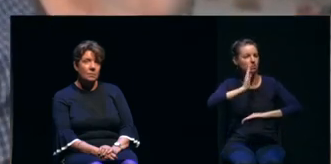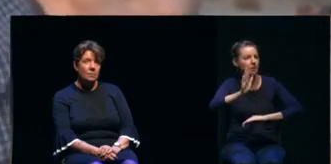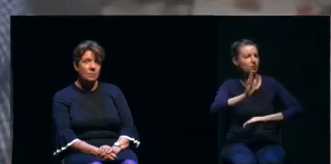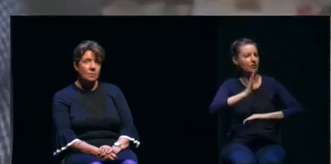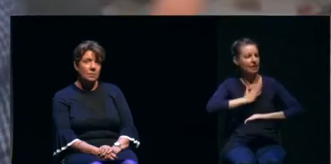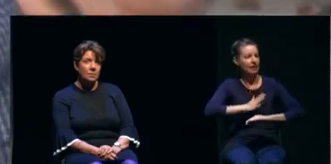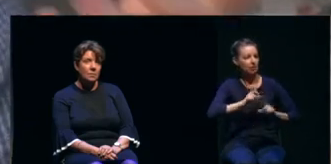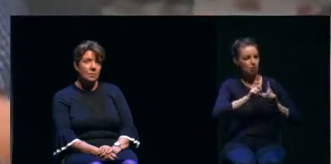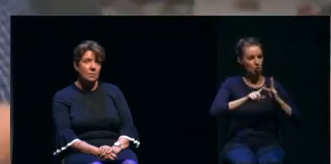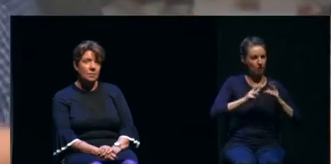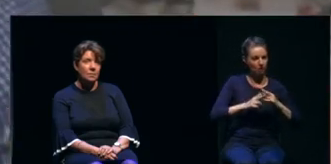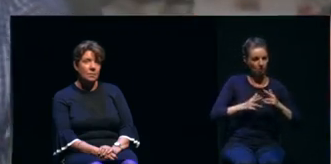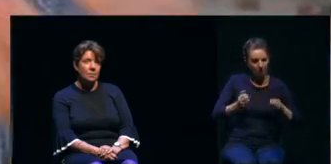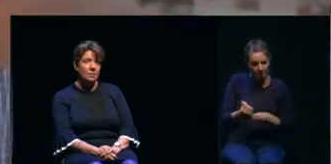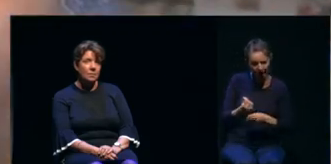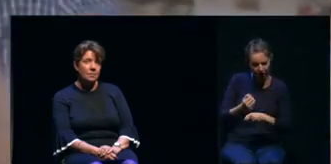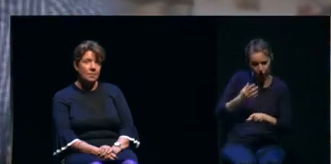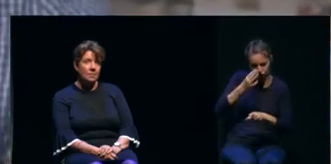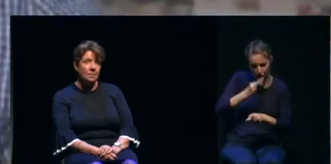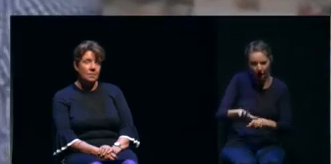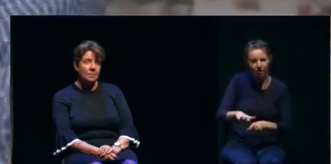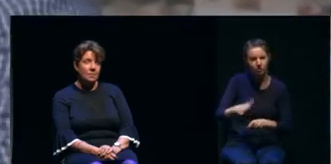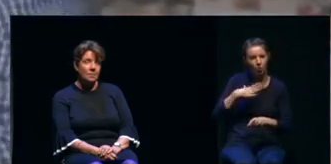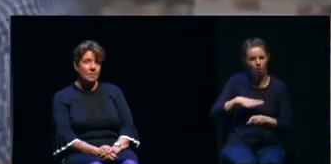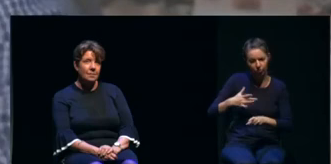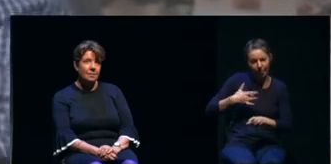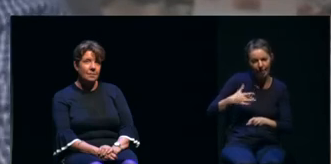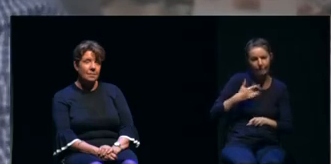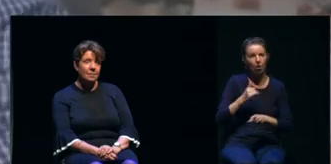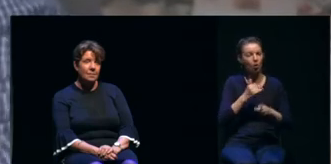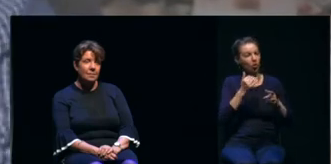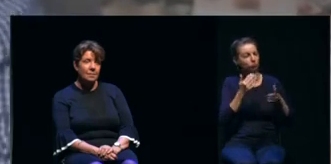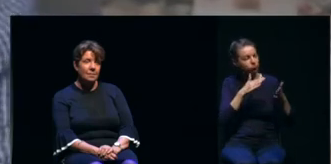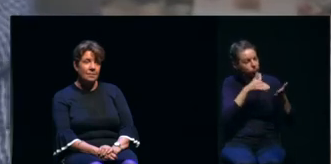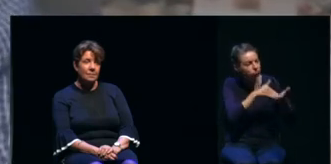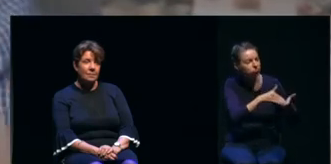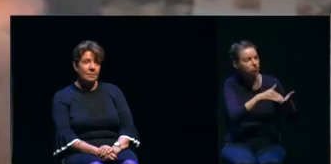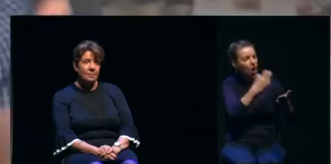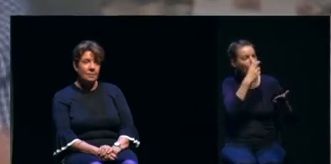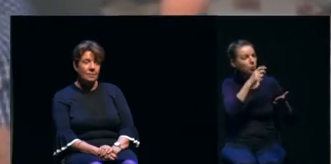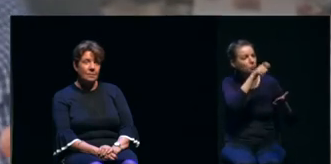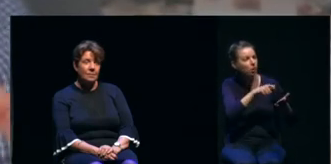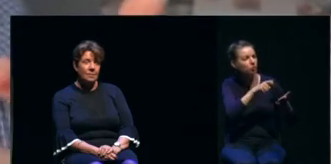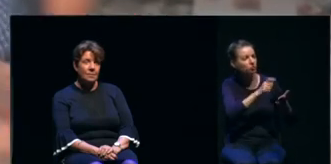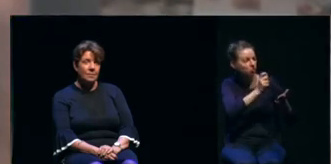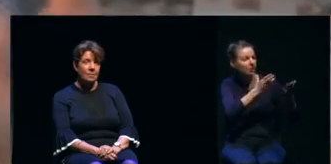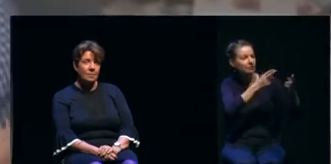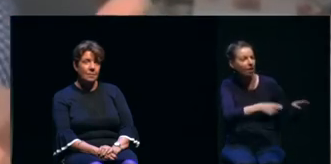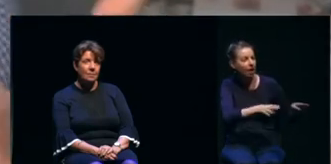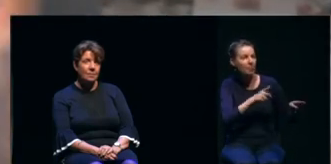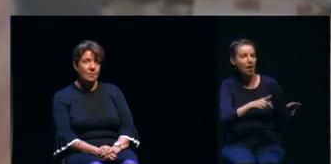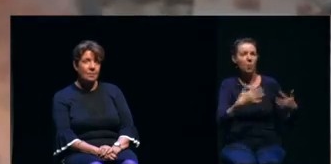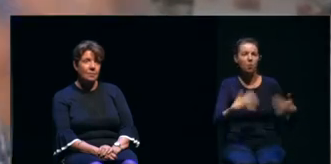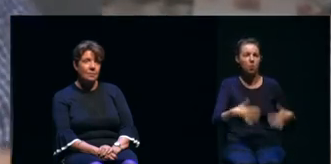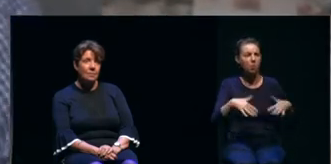like, make a child want to live or to ease an old person into death you know, this is extraordinary work. This is